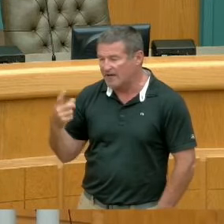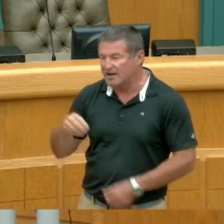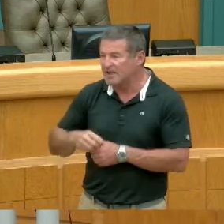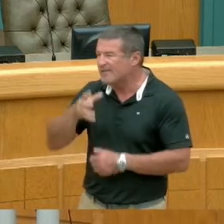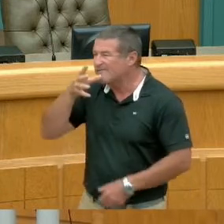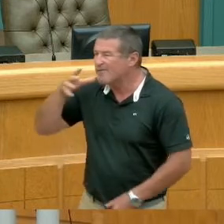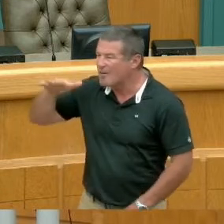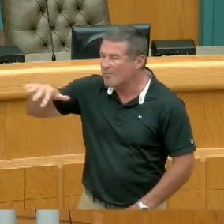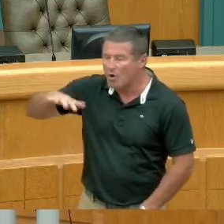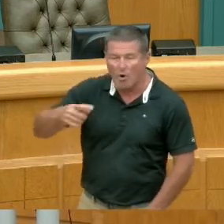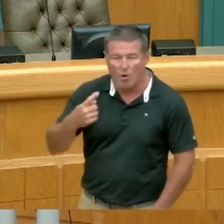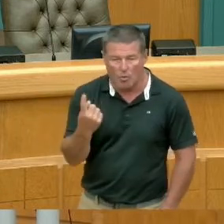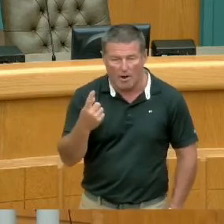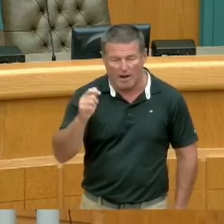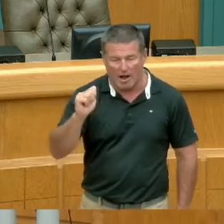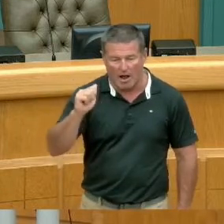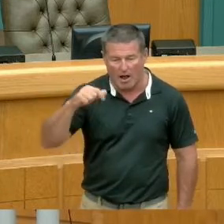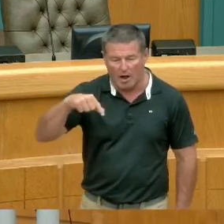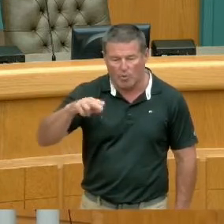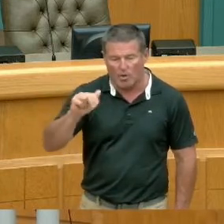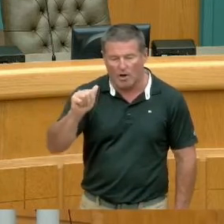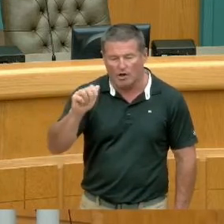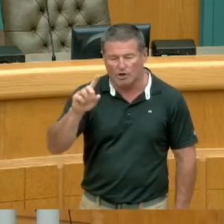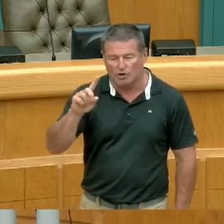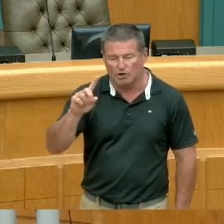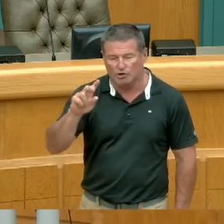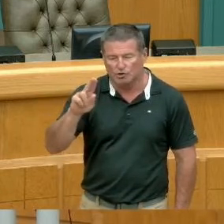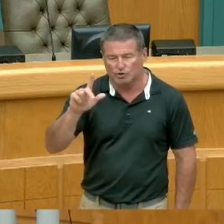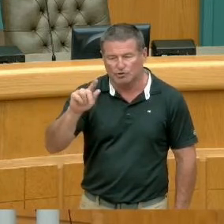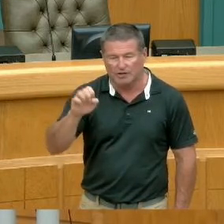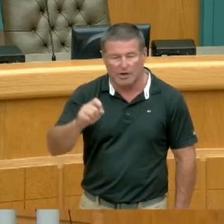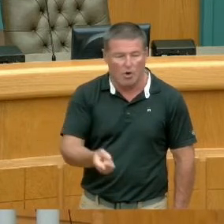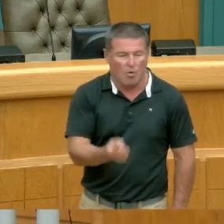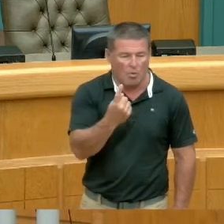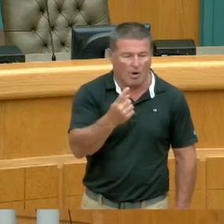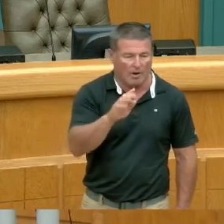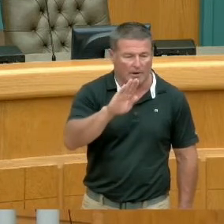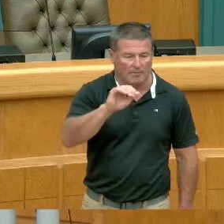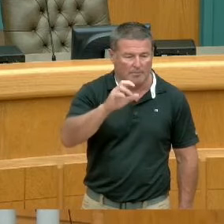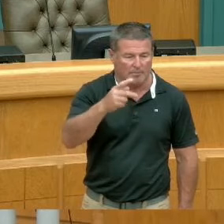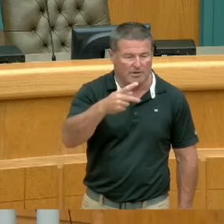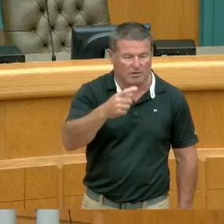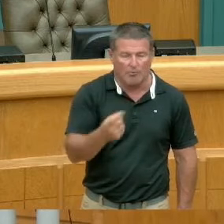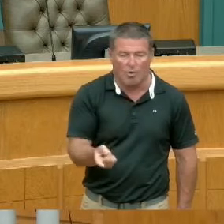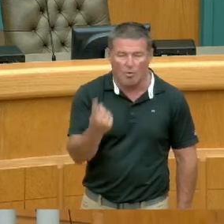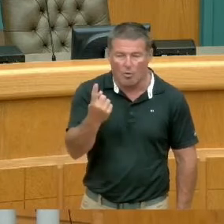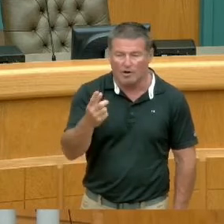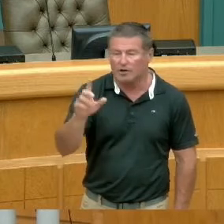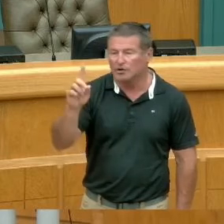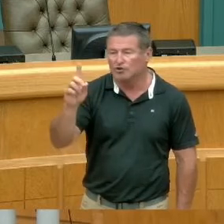Agua Dulce, 1 in Bishop, and then 1 in Driscoll. So those all total up to 248.